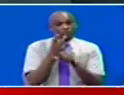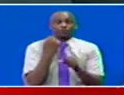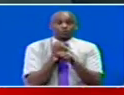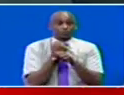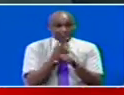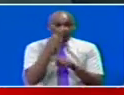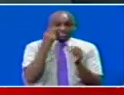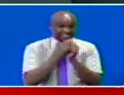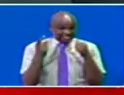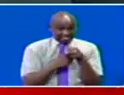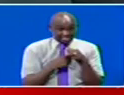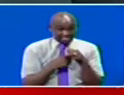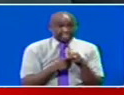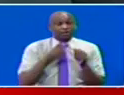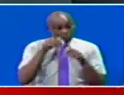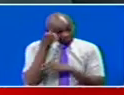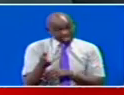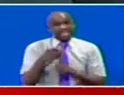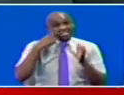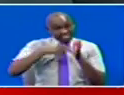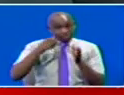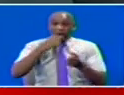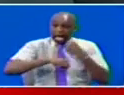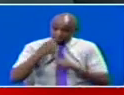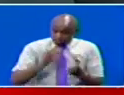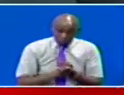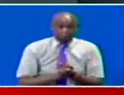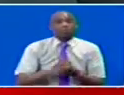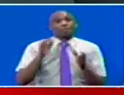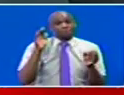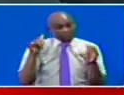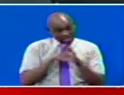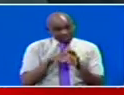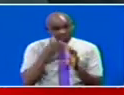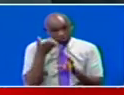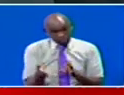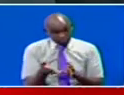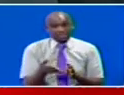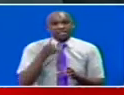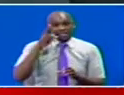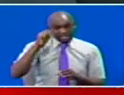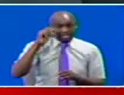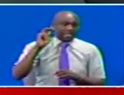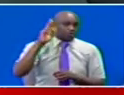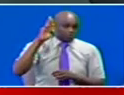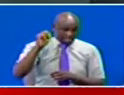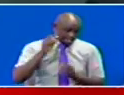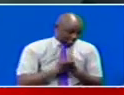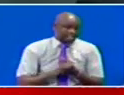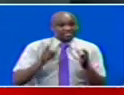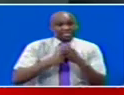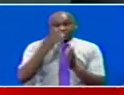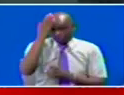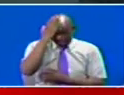November 2016, whereas the industrial action by members of the KNUN commenced on